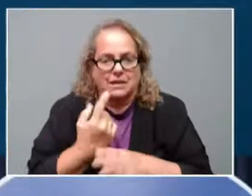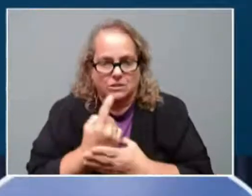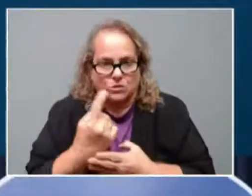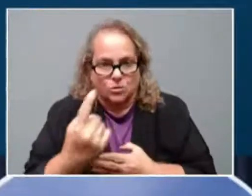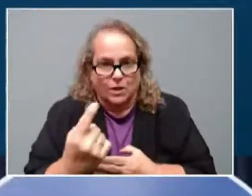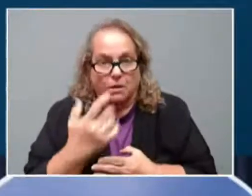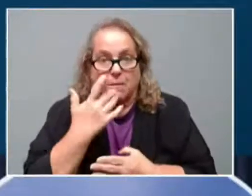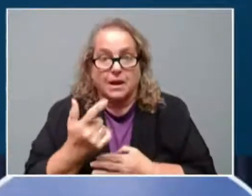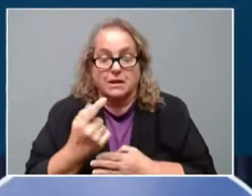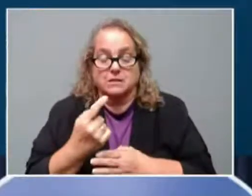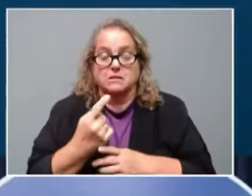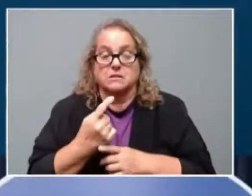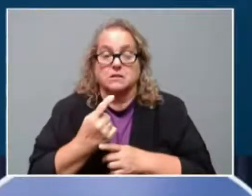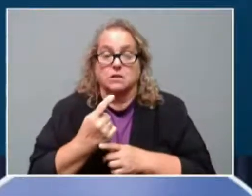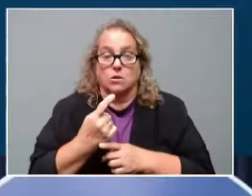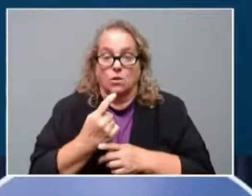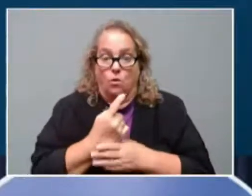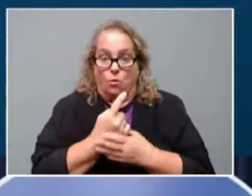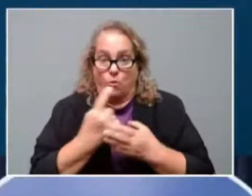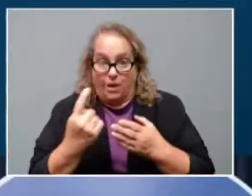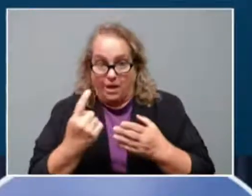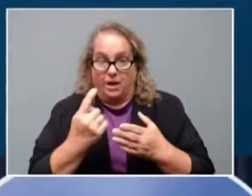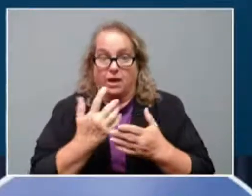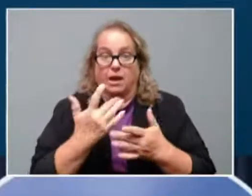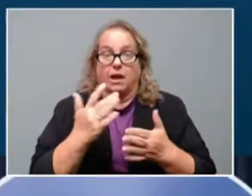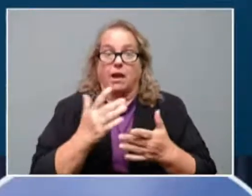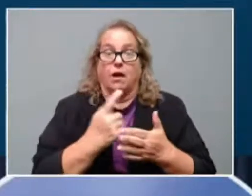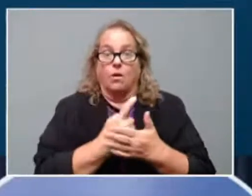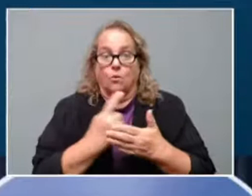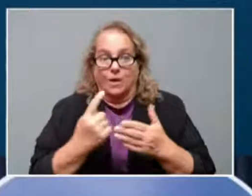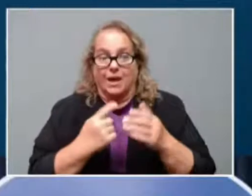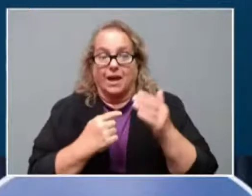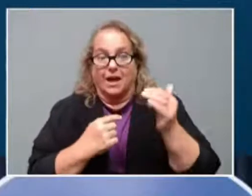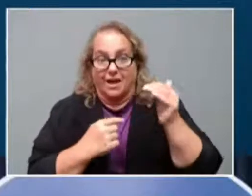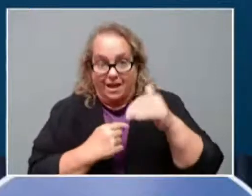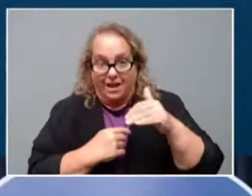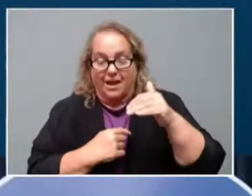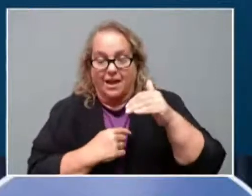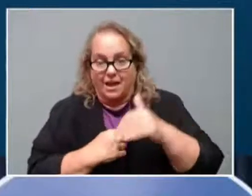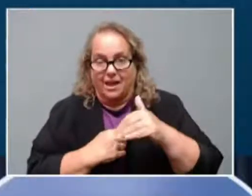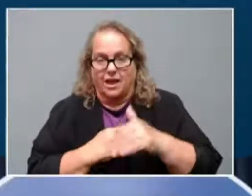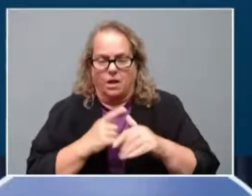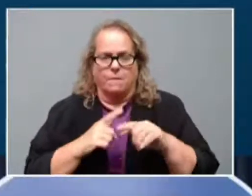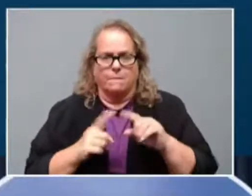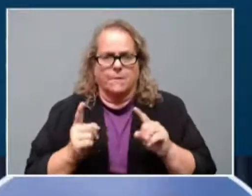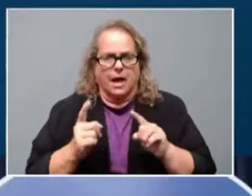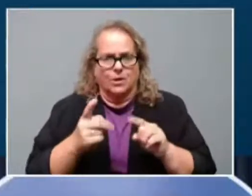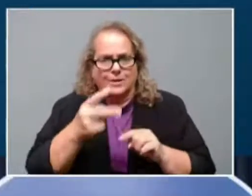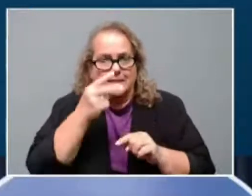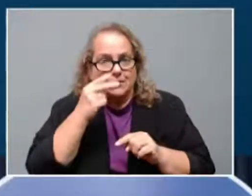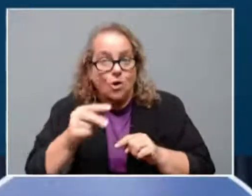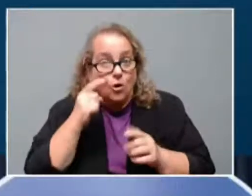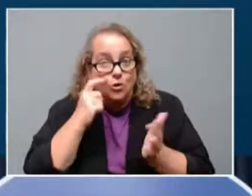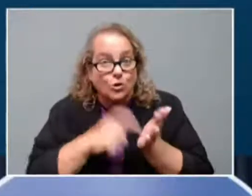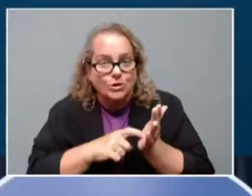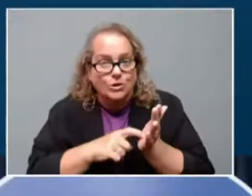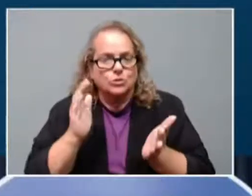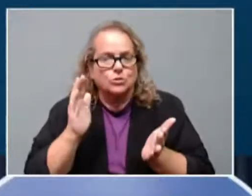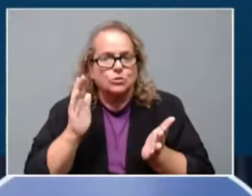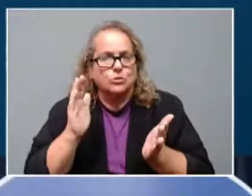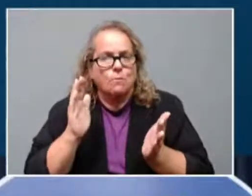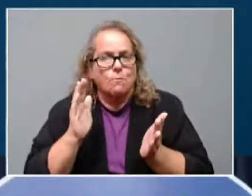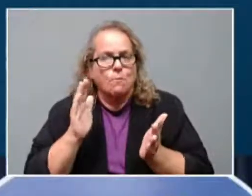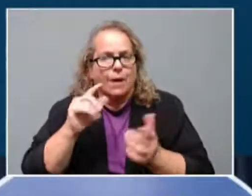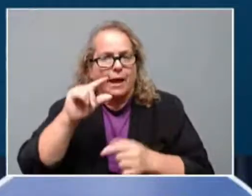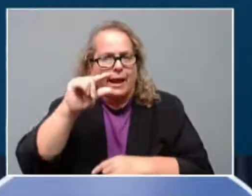over week decline was smaller from this last week and the week before than we have seen since